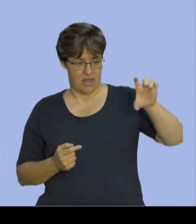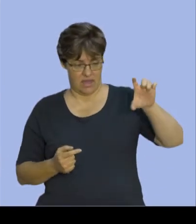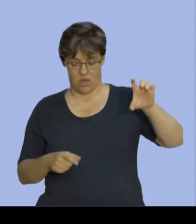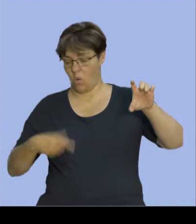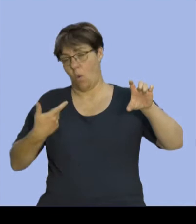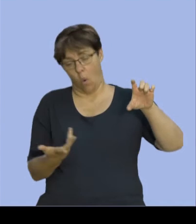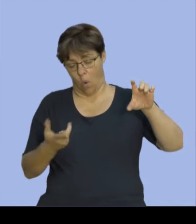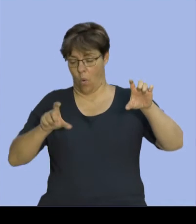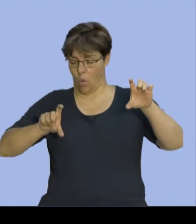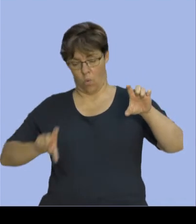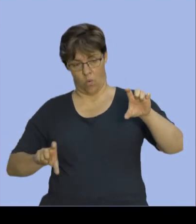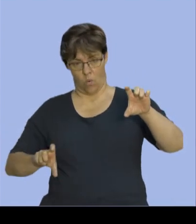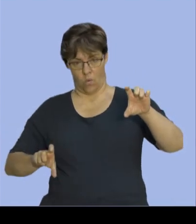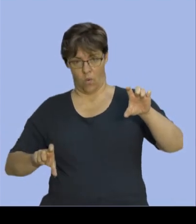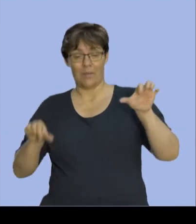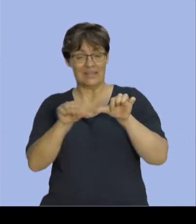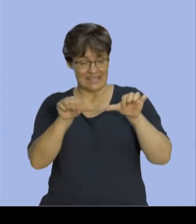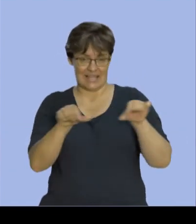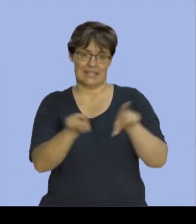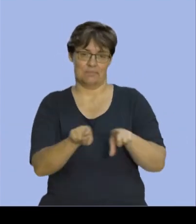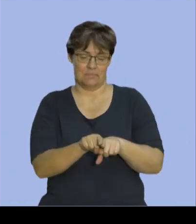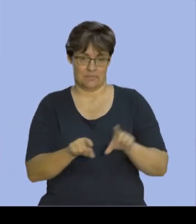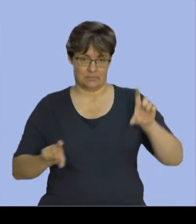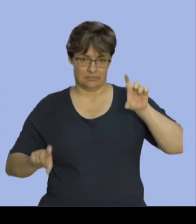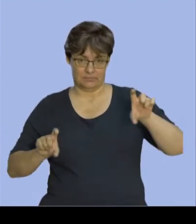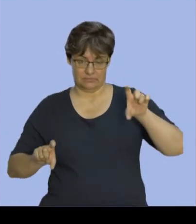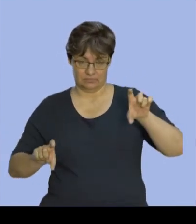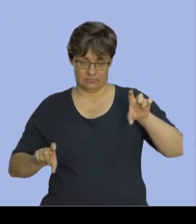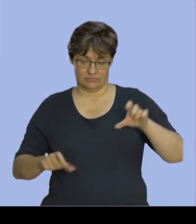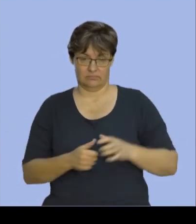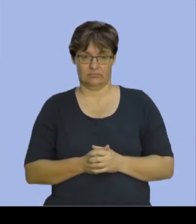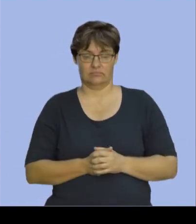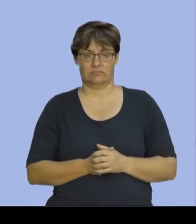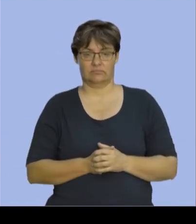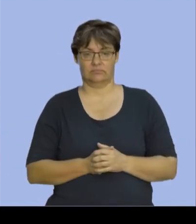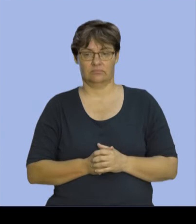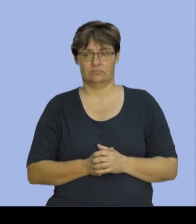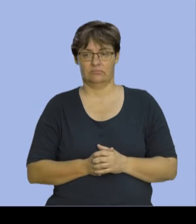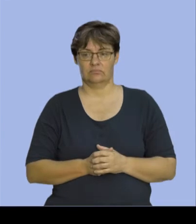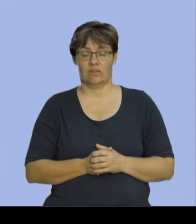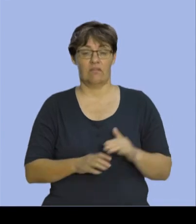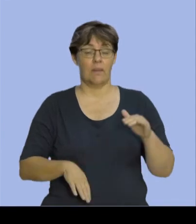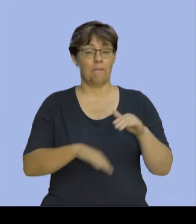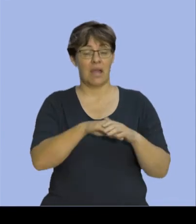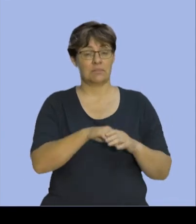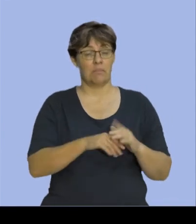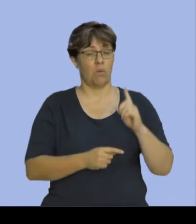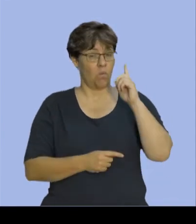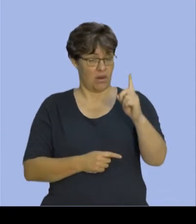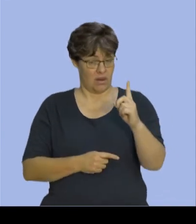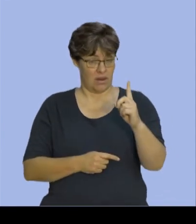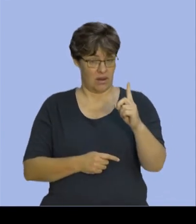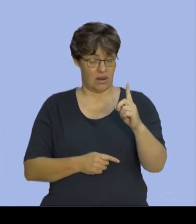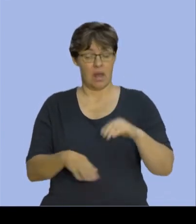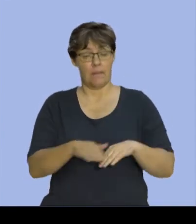one from either one side of the minimum or the maximum. Then if the maximum value